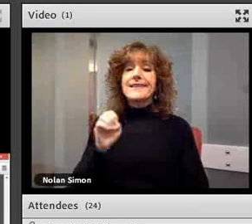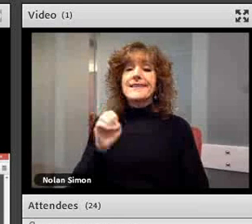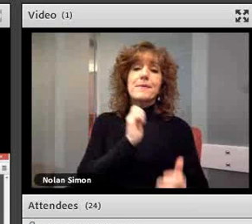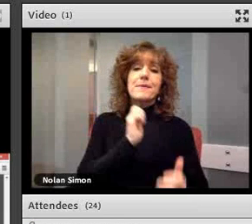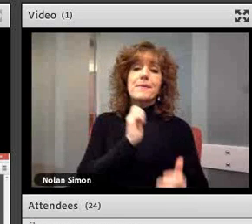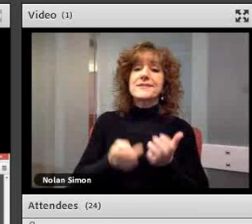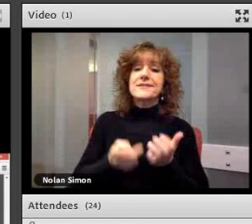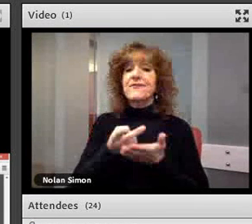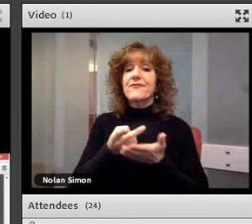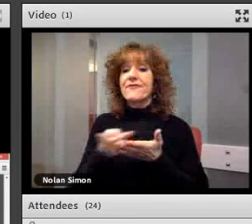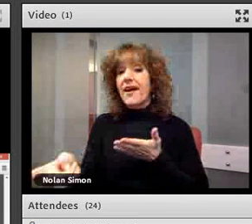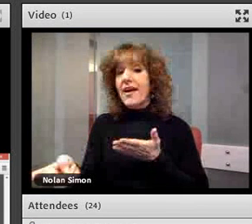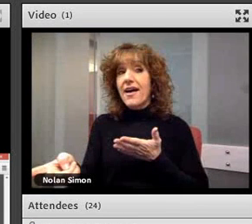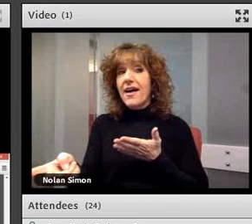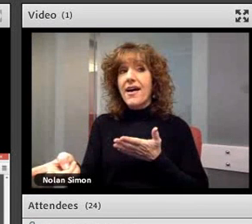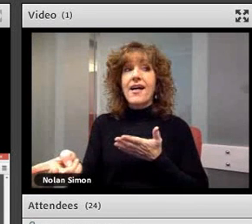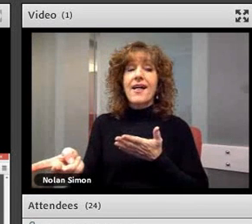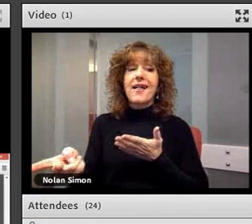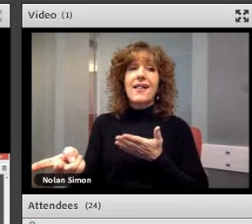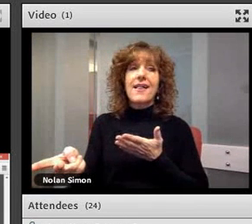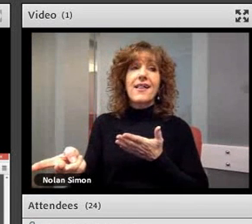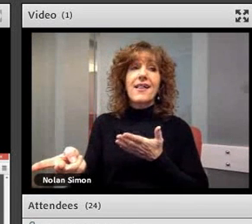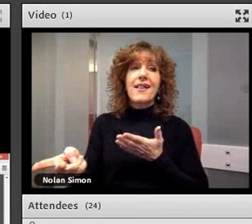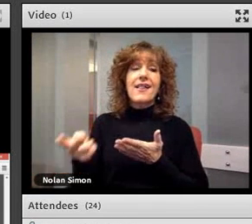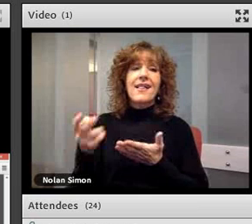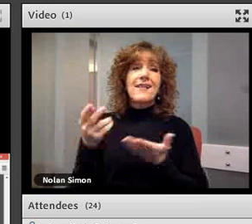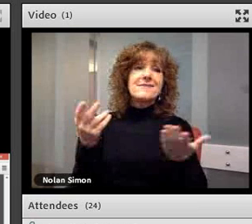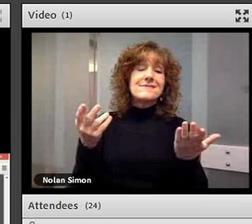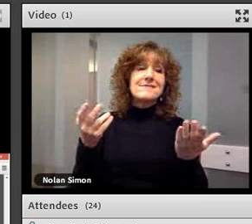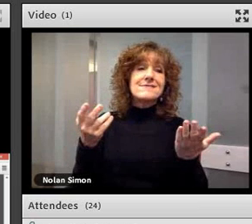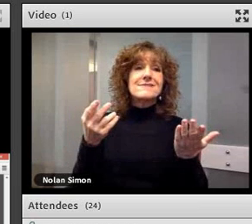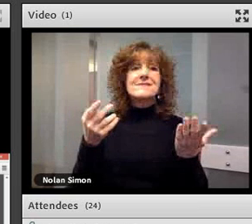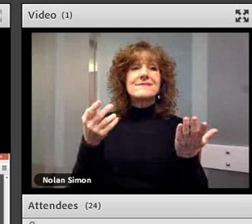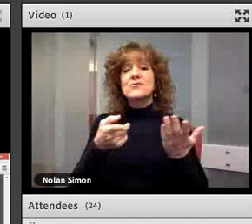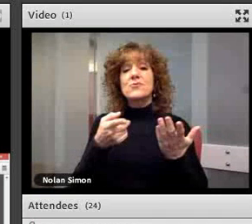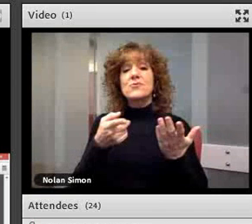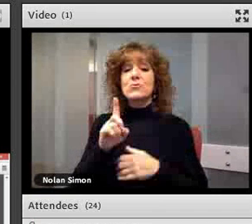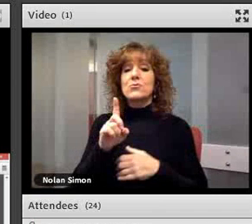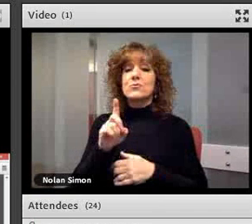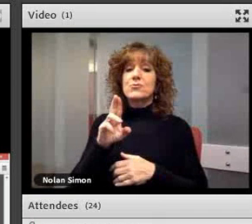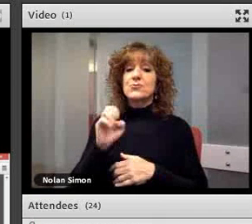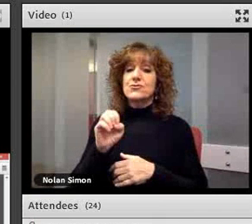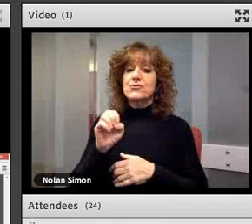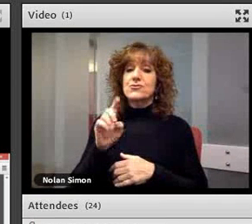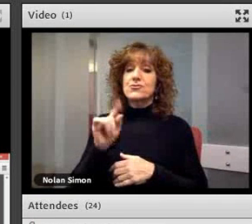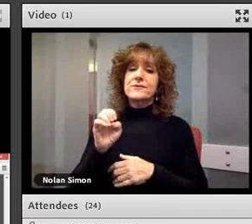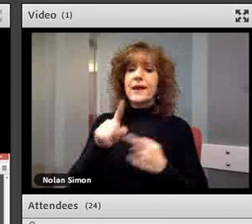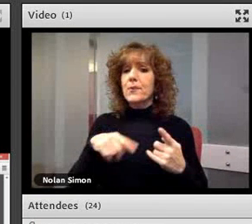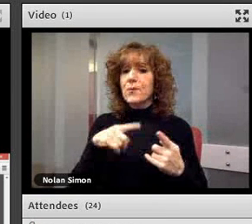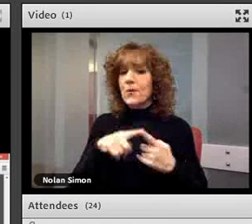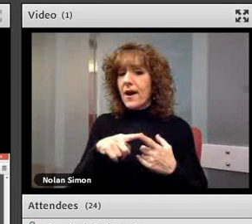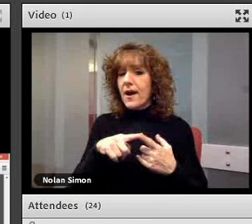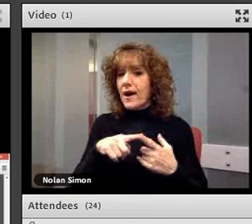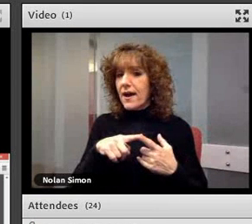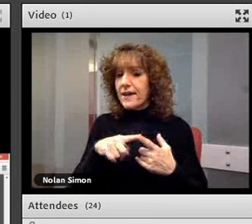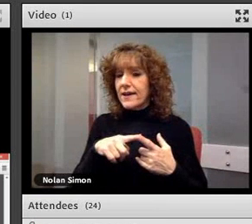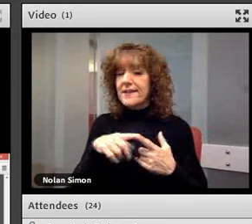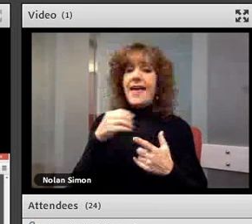fail at 2, maybe, and the due date, so you can decide when it's going to be due,